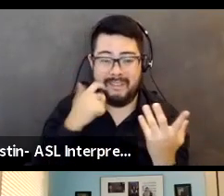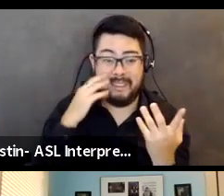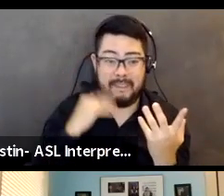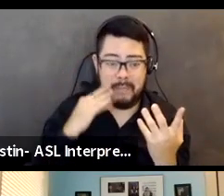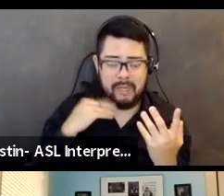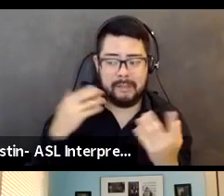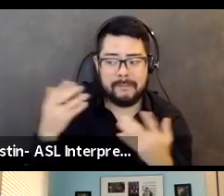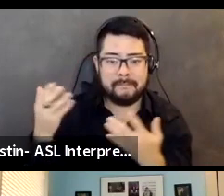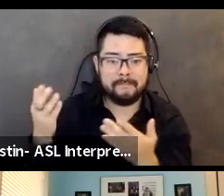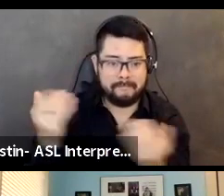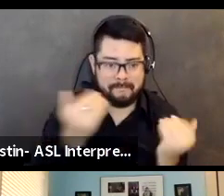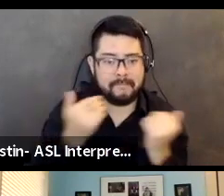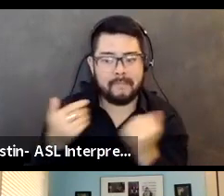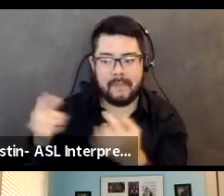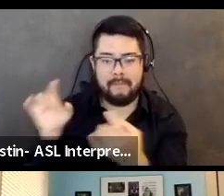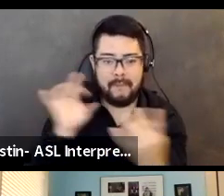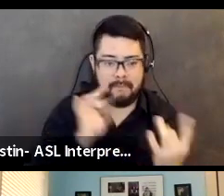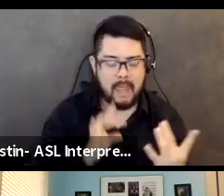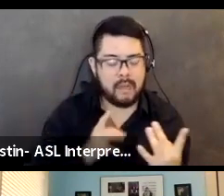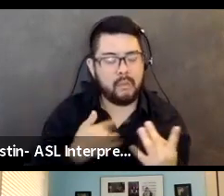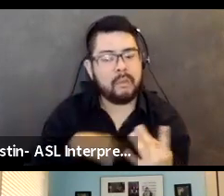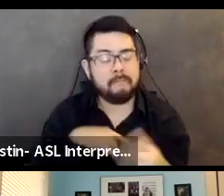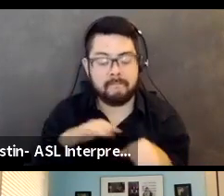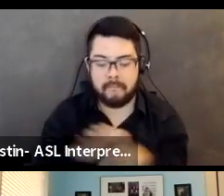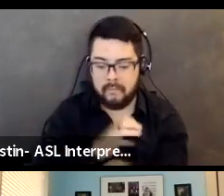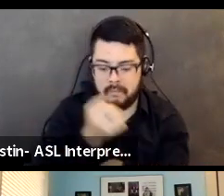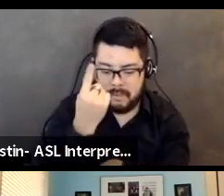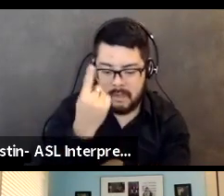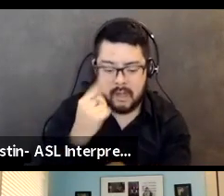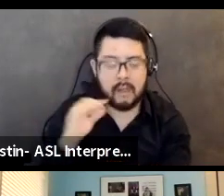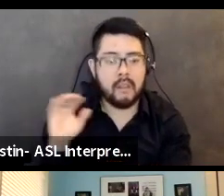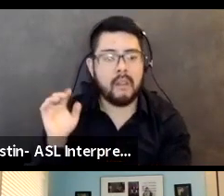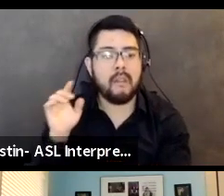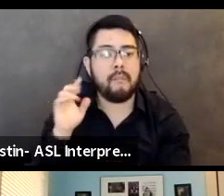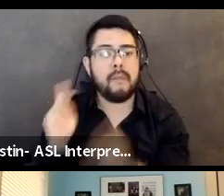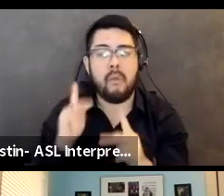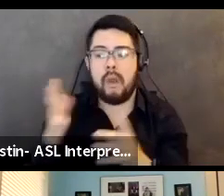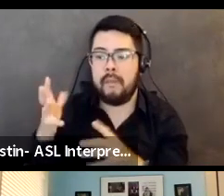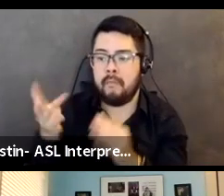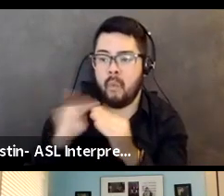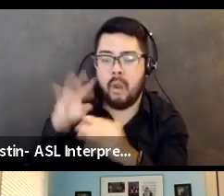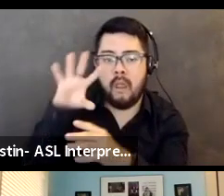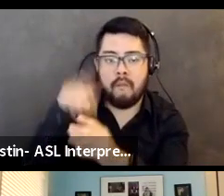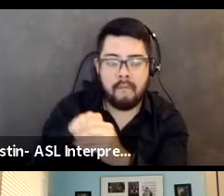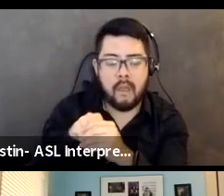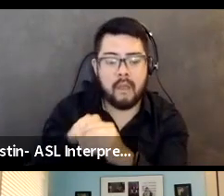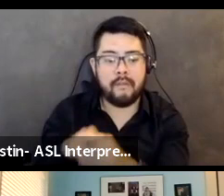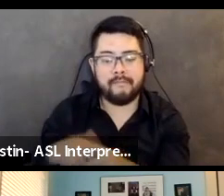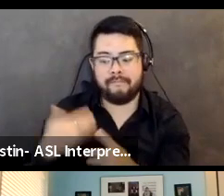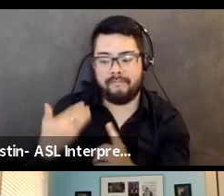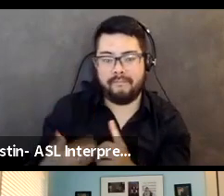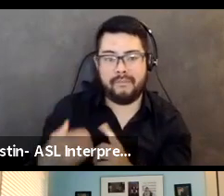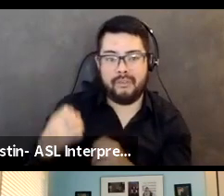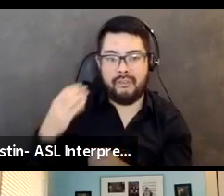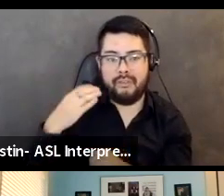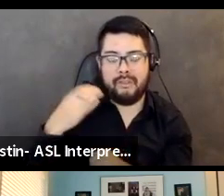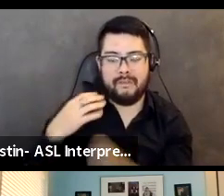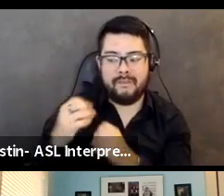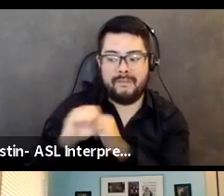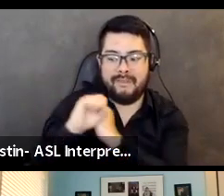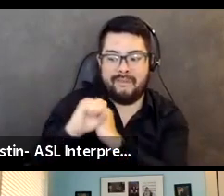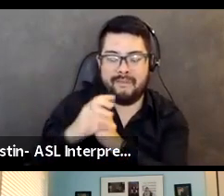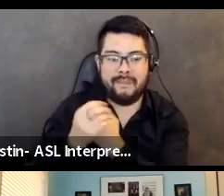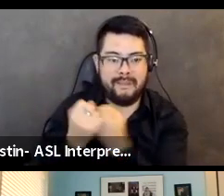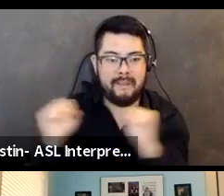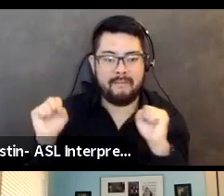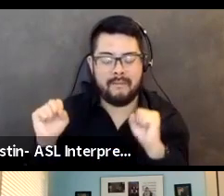people loud and clear that they really they want to be more engaged on this as chief of safety and security um it's been